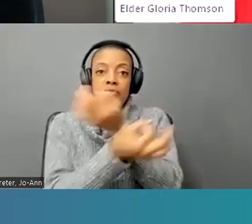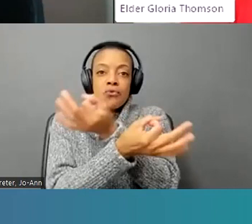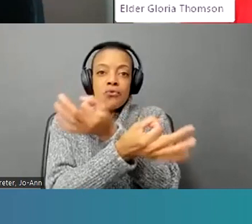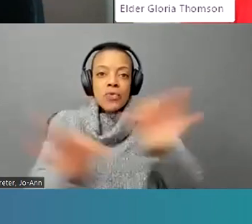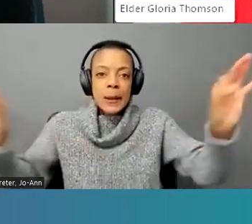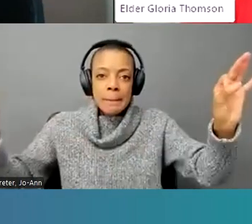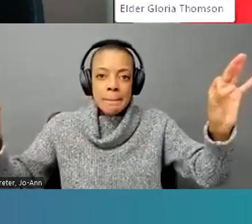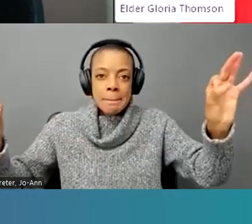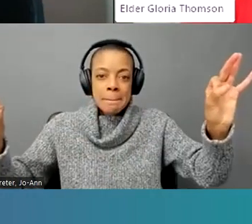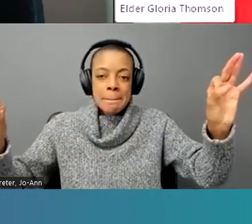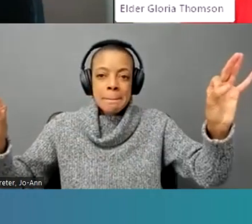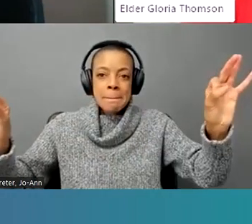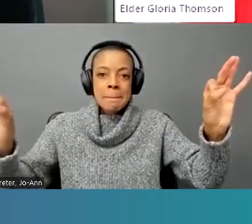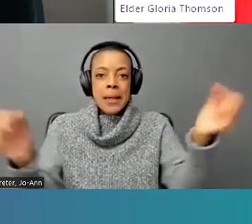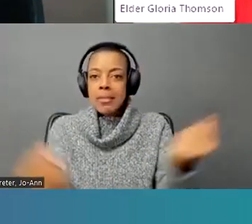kind of.